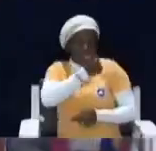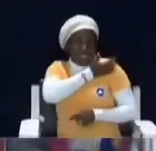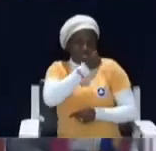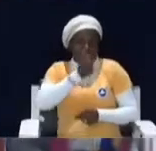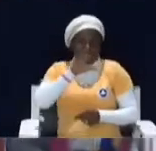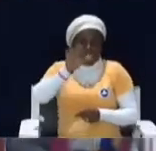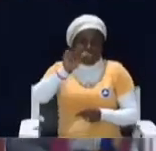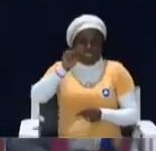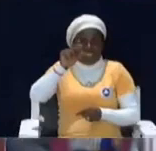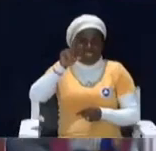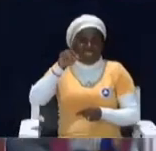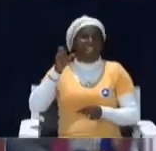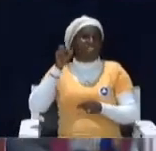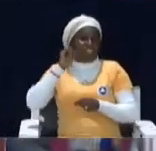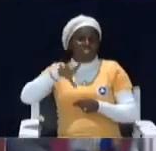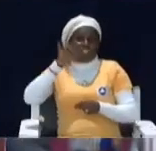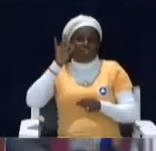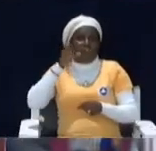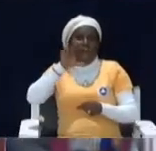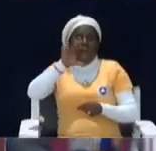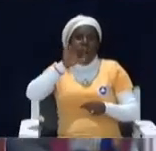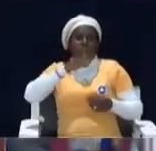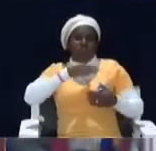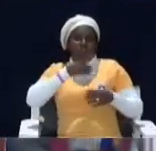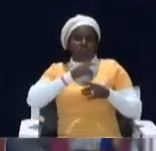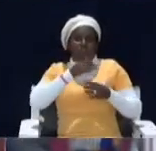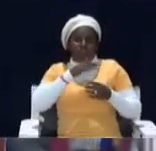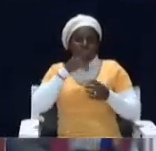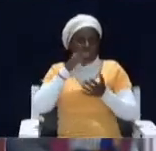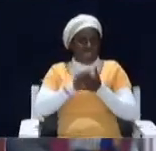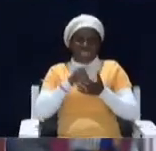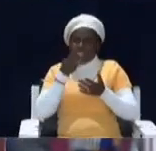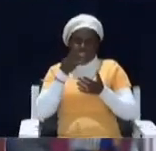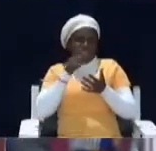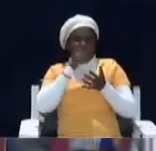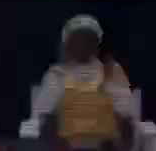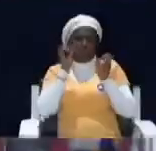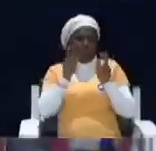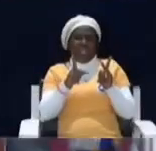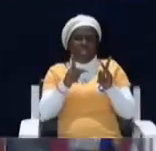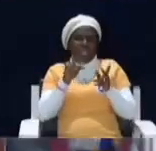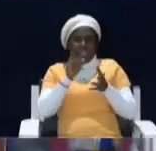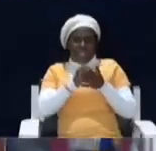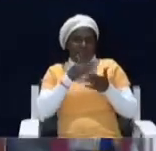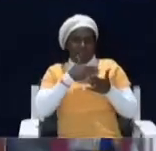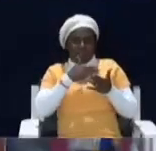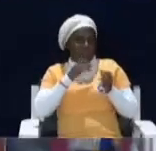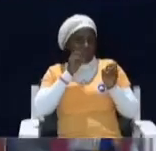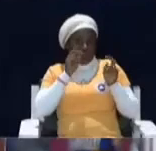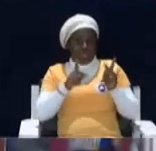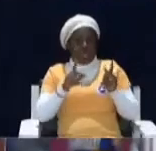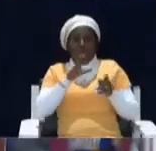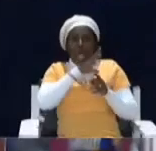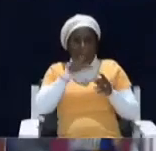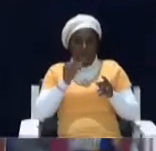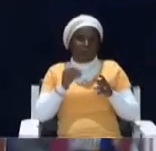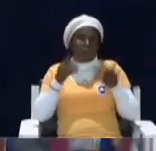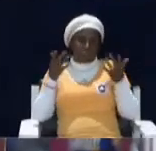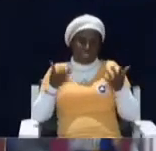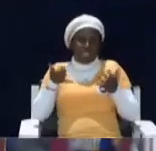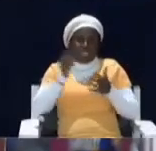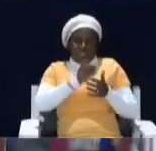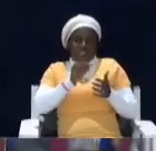her doctor told her that the result was not looking good and was booked for urgent biopsy